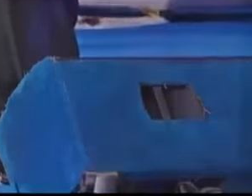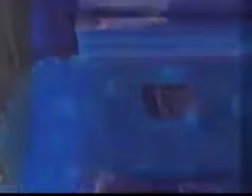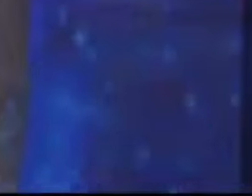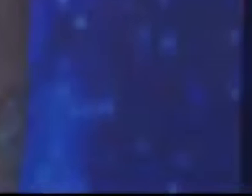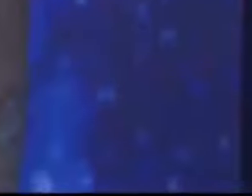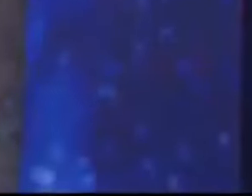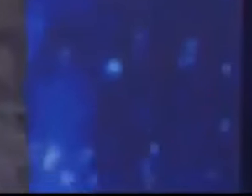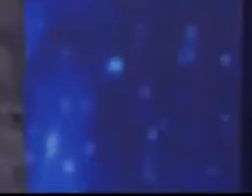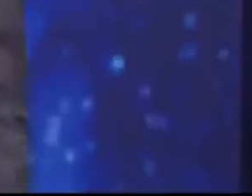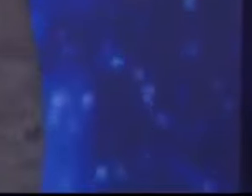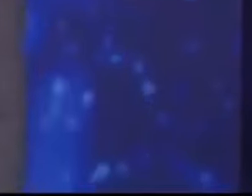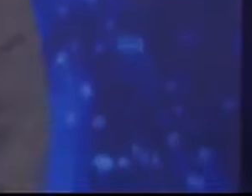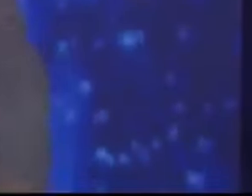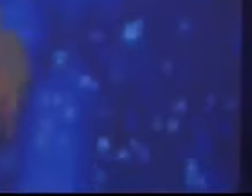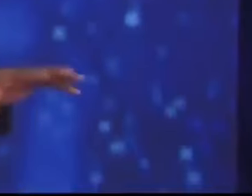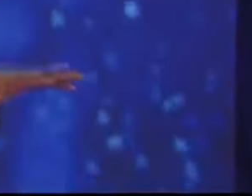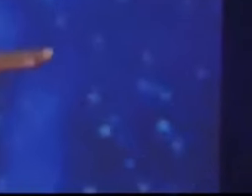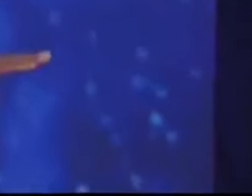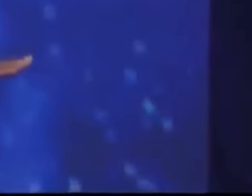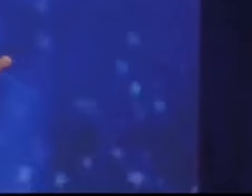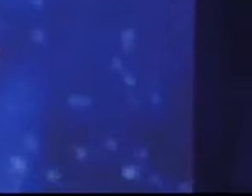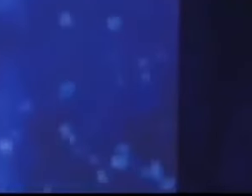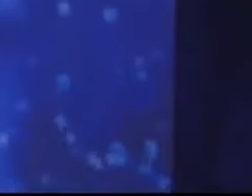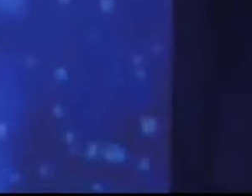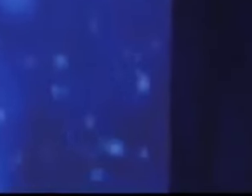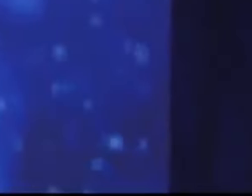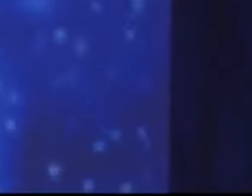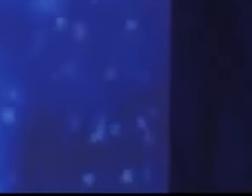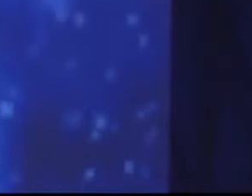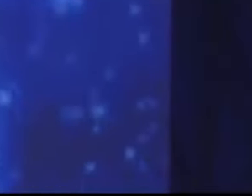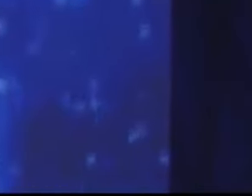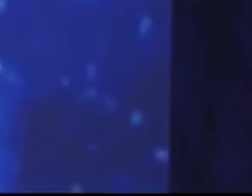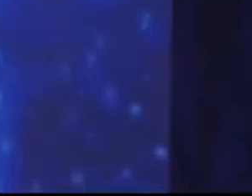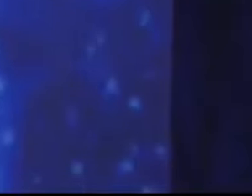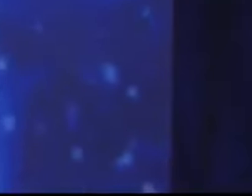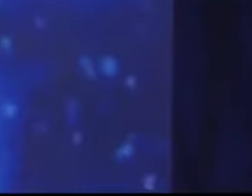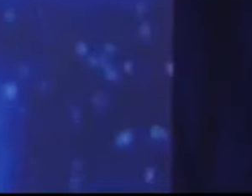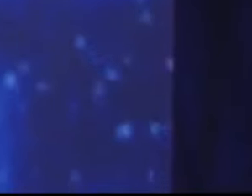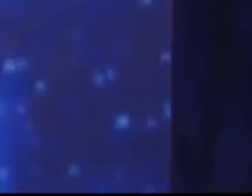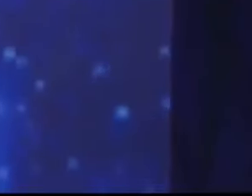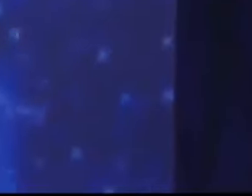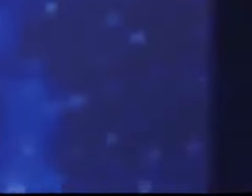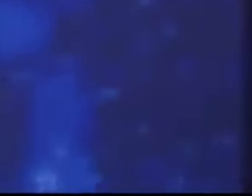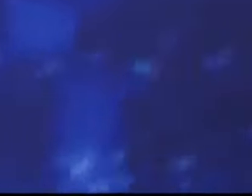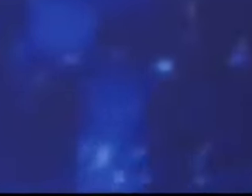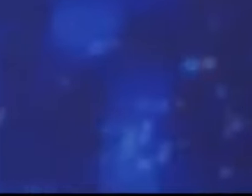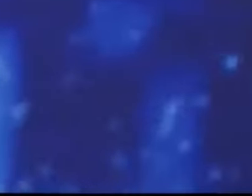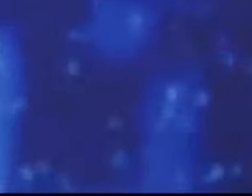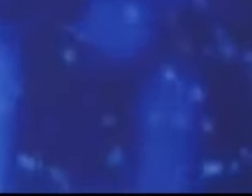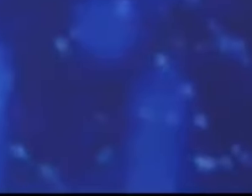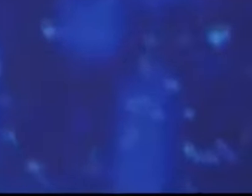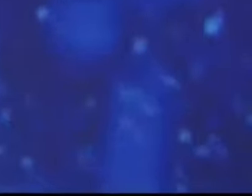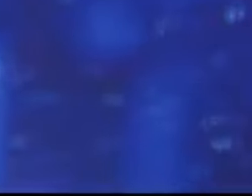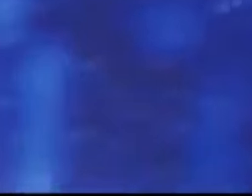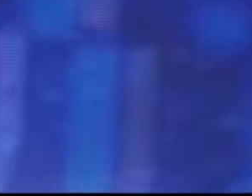see the fire burning, they see the furnace heated, and they see everything, and they see the fury